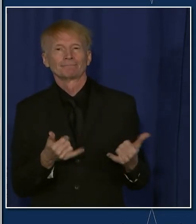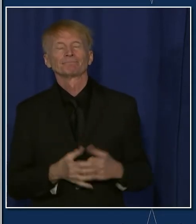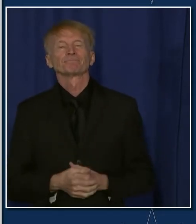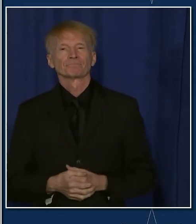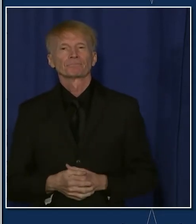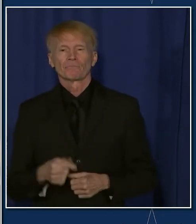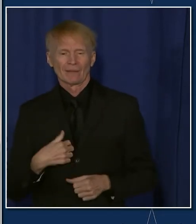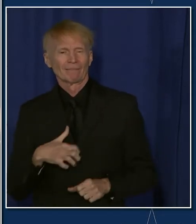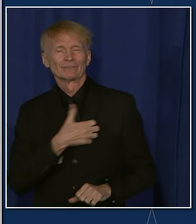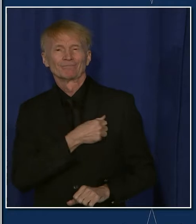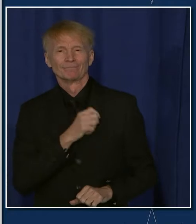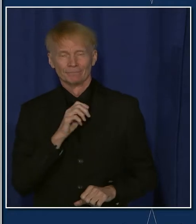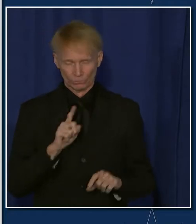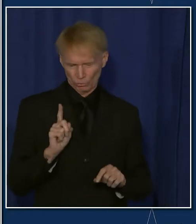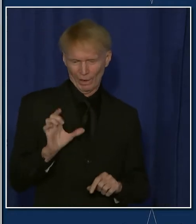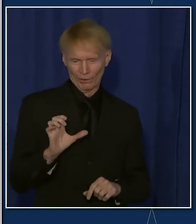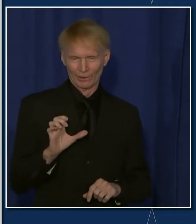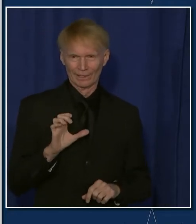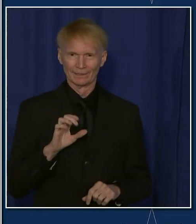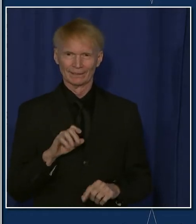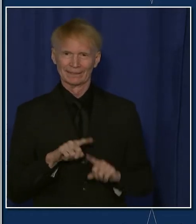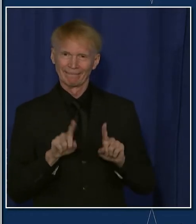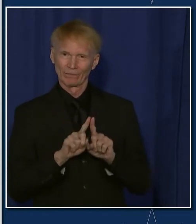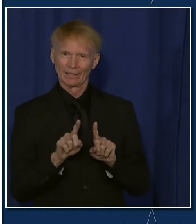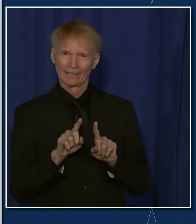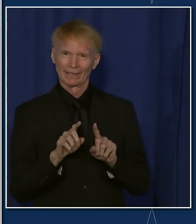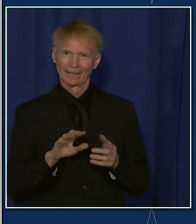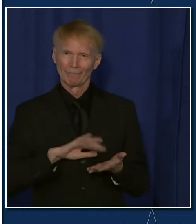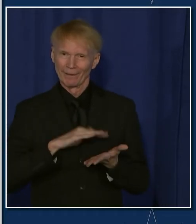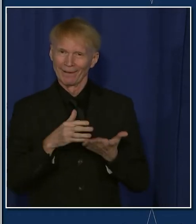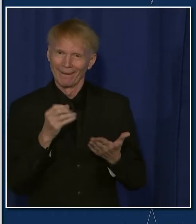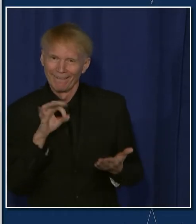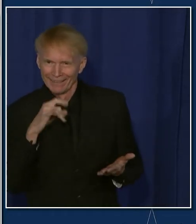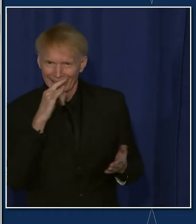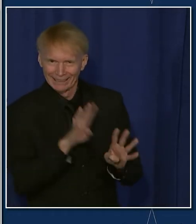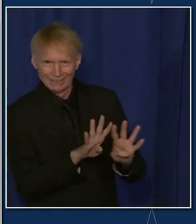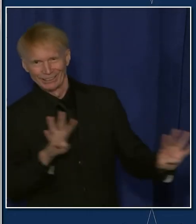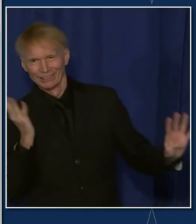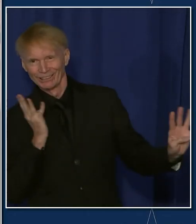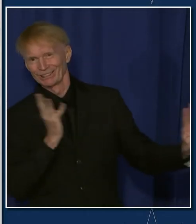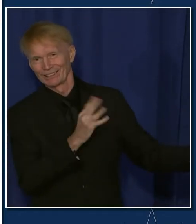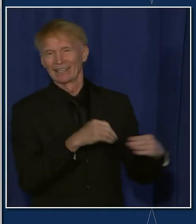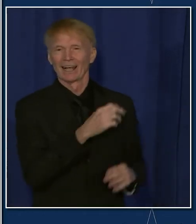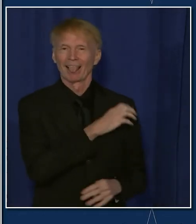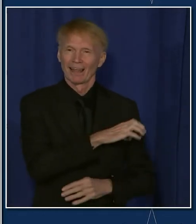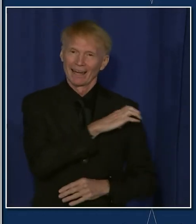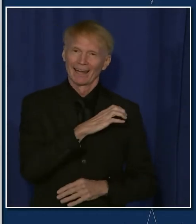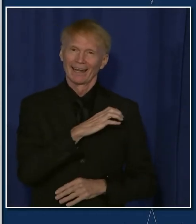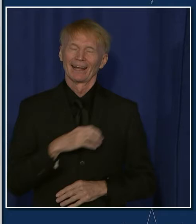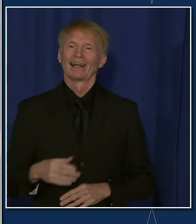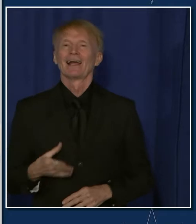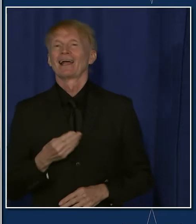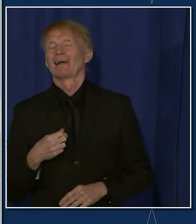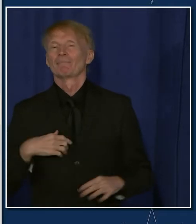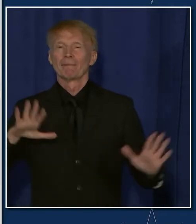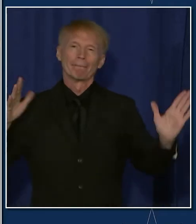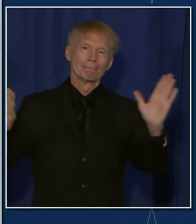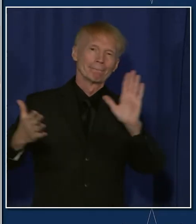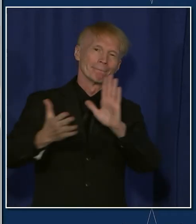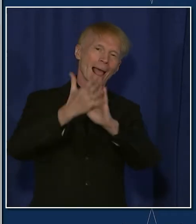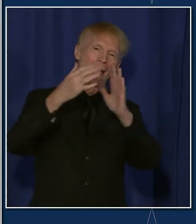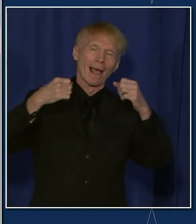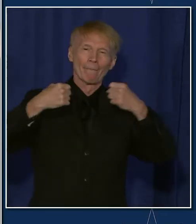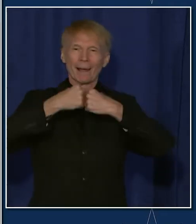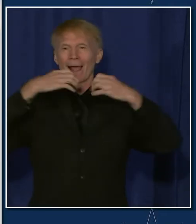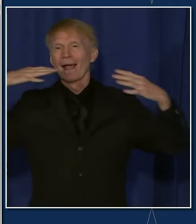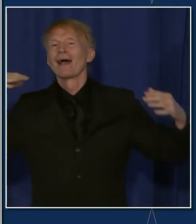about 100 kids ages 5 to 11 in the last week in clinic. And I have been giving so many high fives,